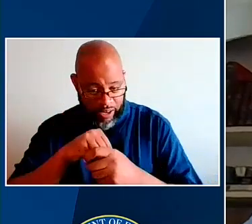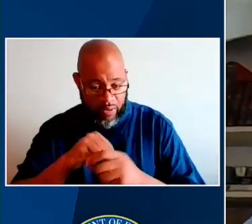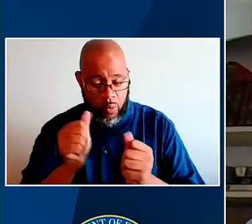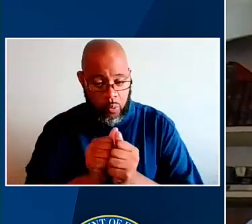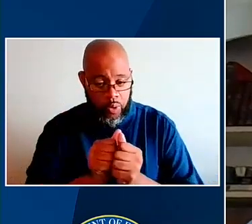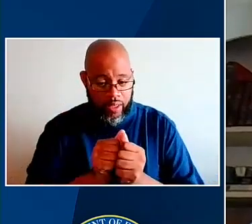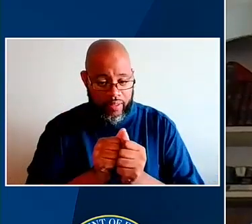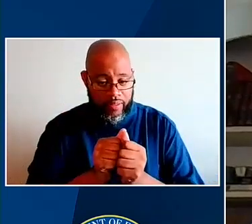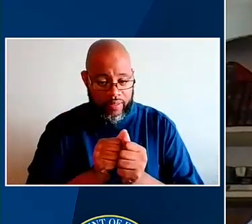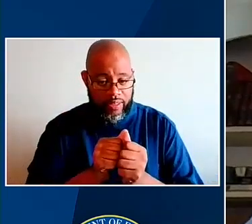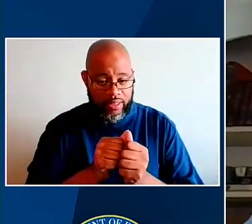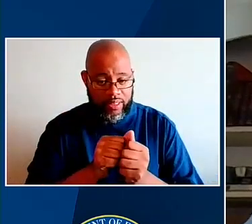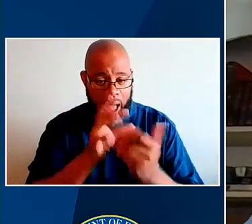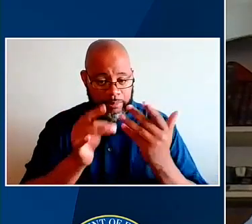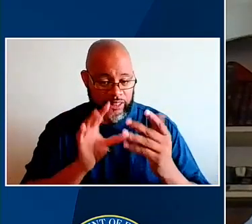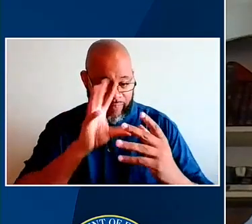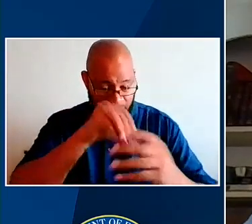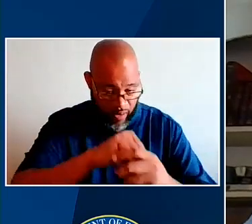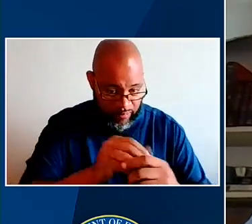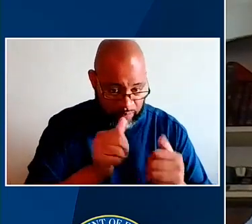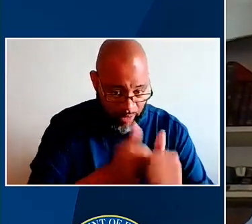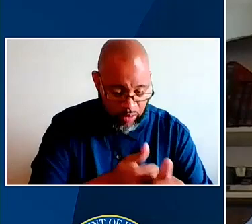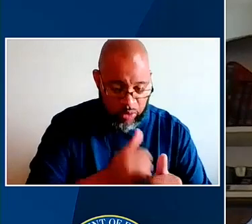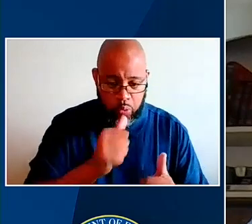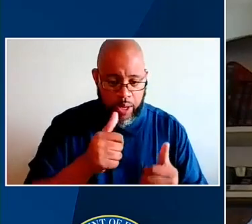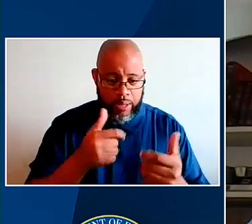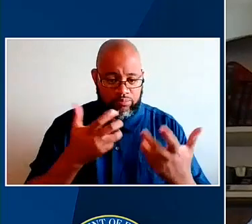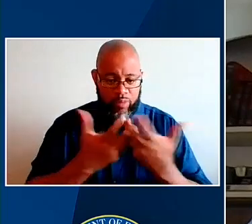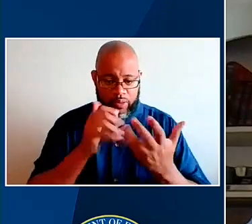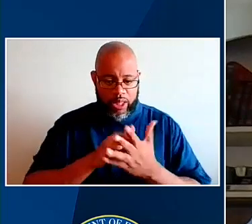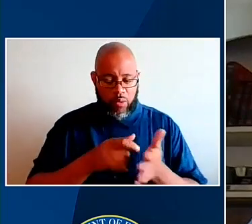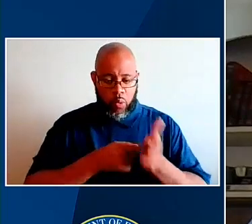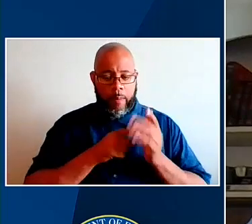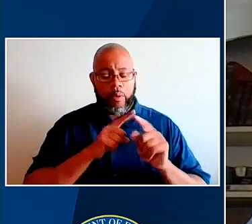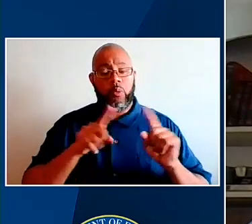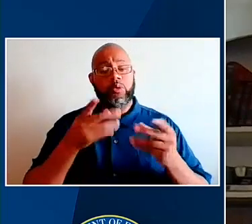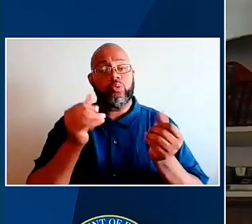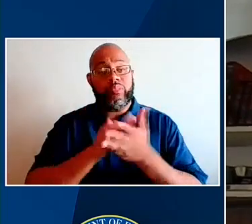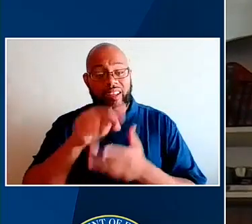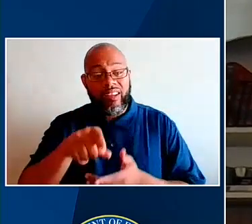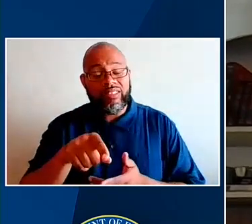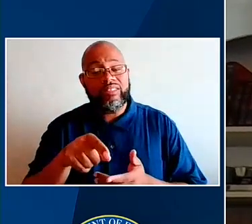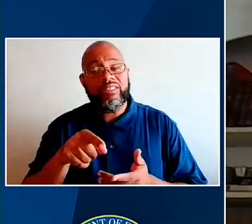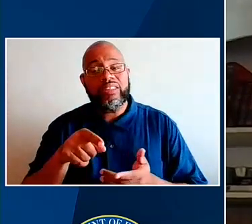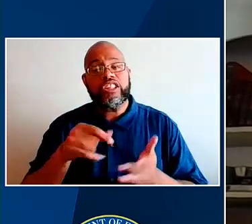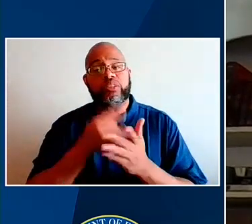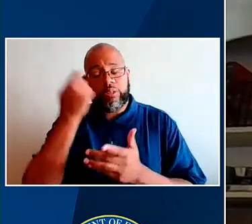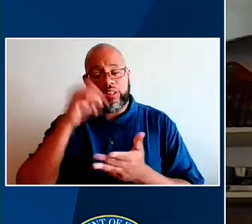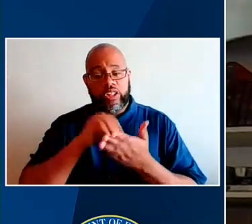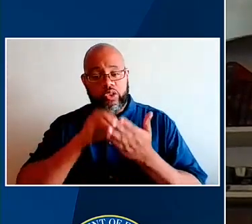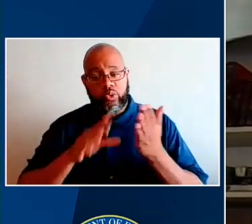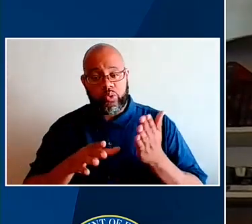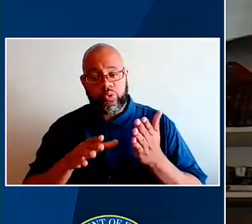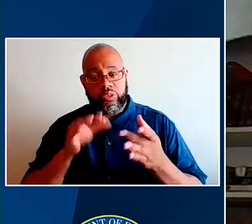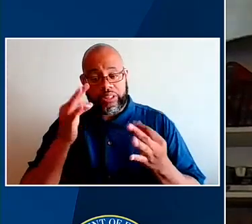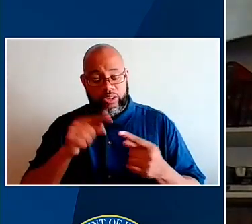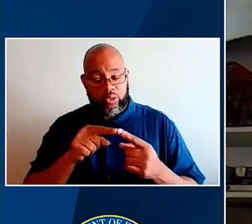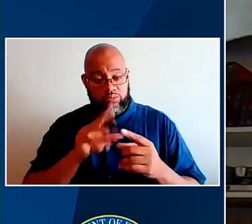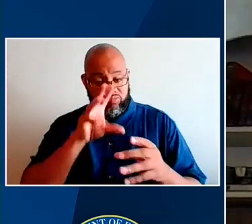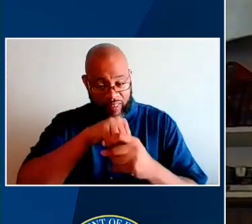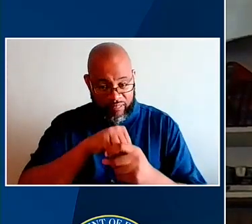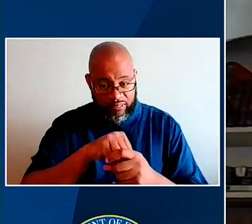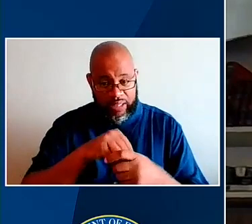you wouldn't meet this requirement. And what this has to do with is simply just because the student opts in, you still have to